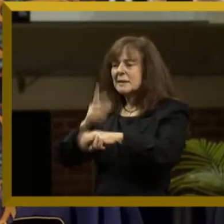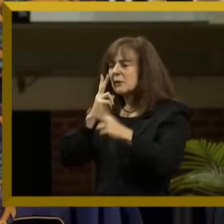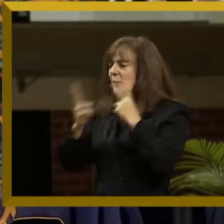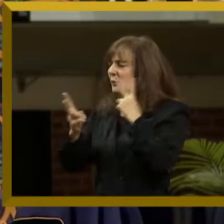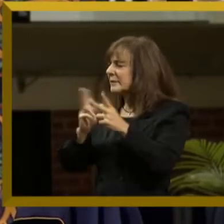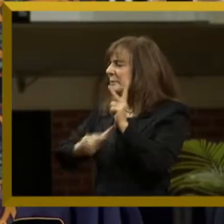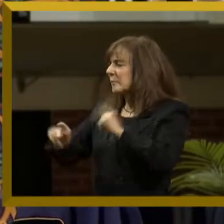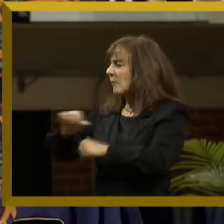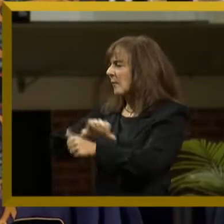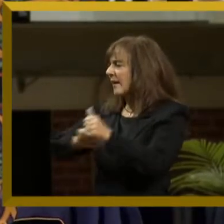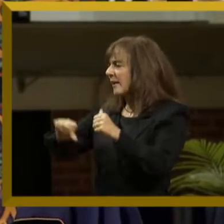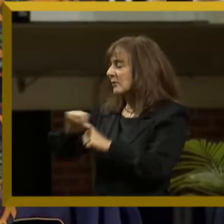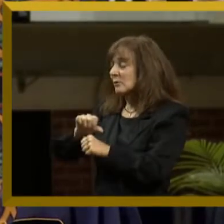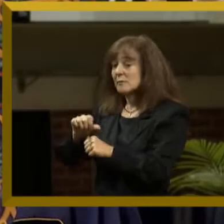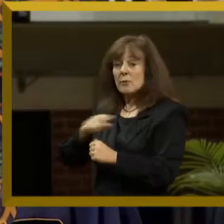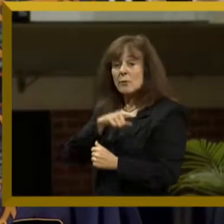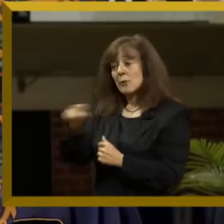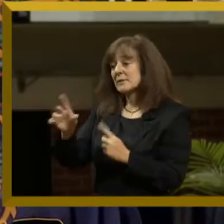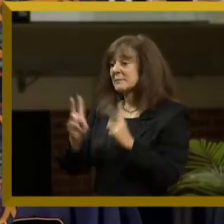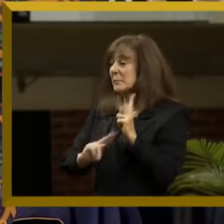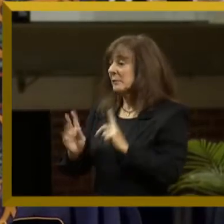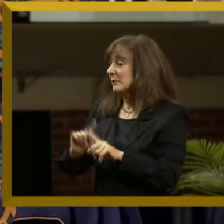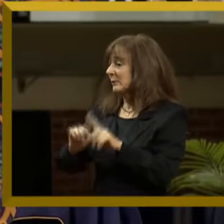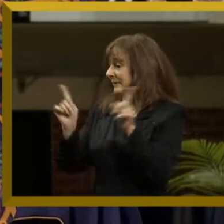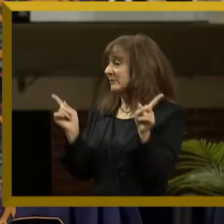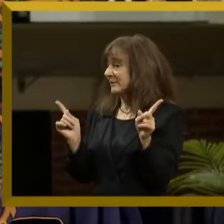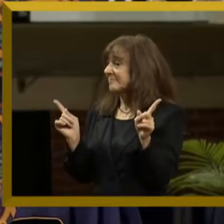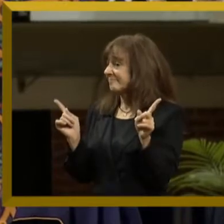you, especially those who are different to you.